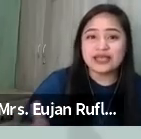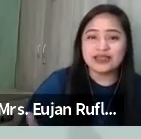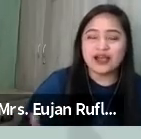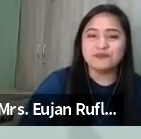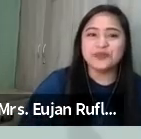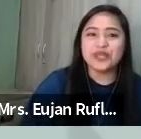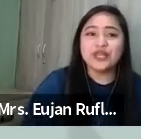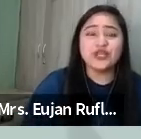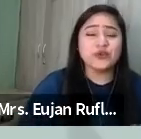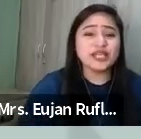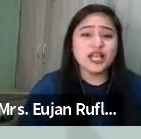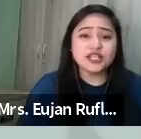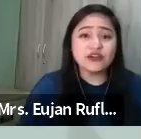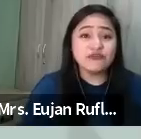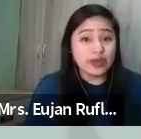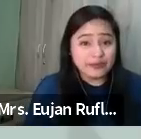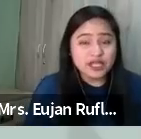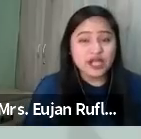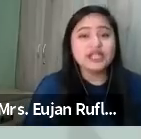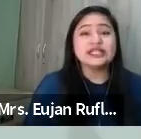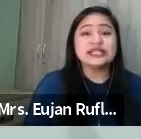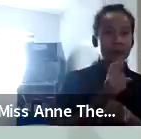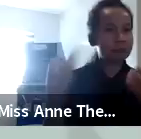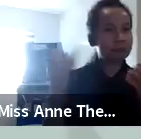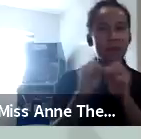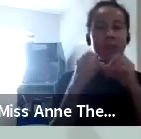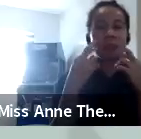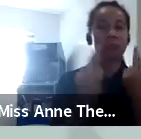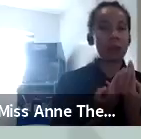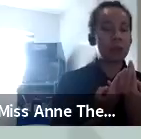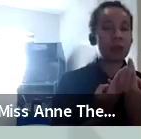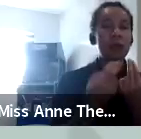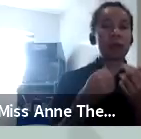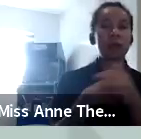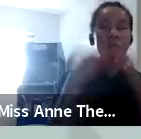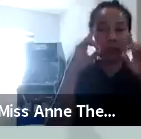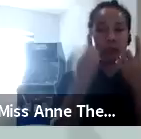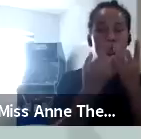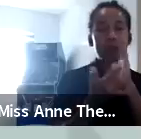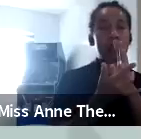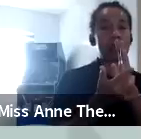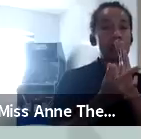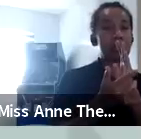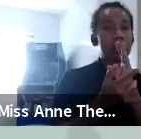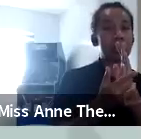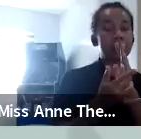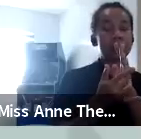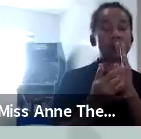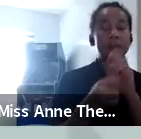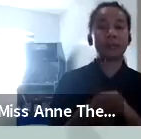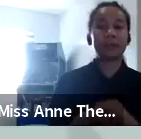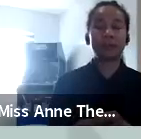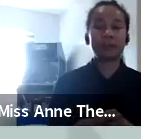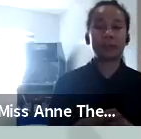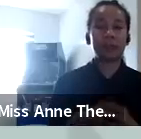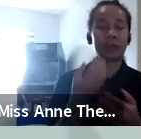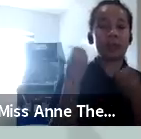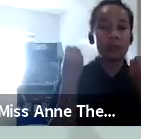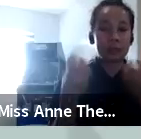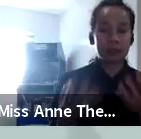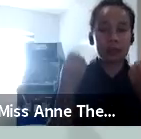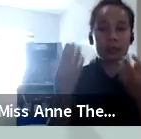normal setup. There was a lot of webinars in the Education Technology Unit or the EdTech unit. There's a lot of